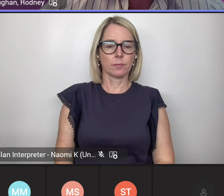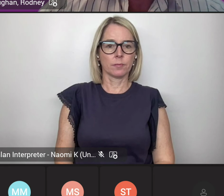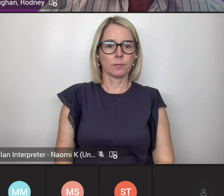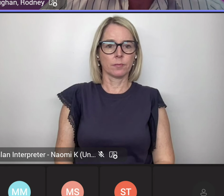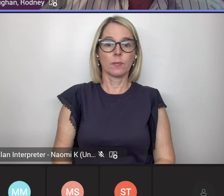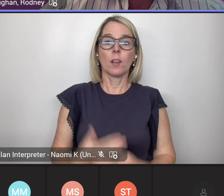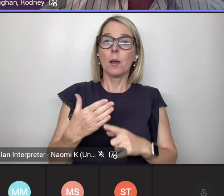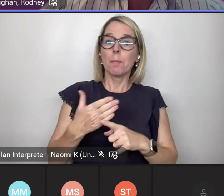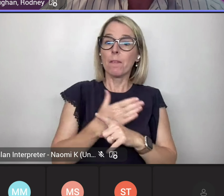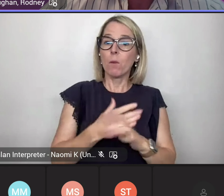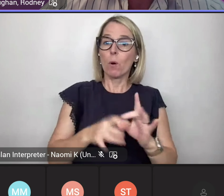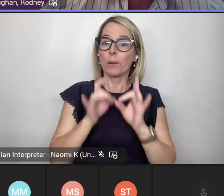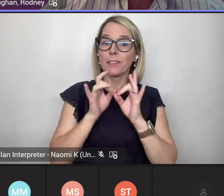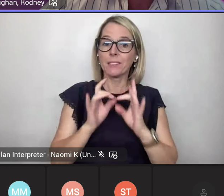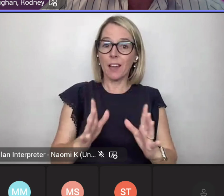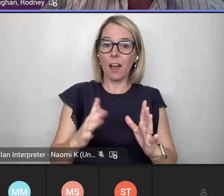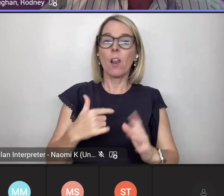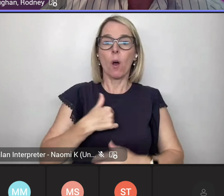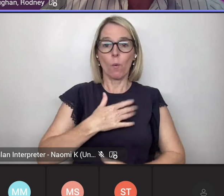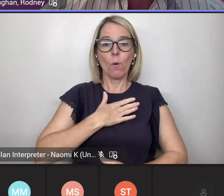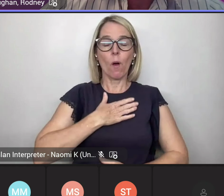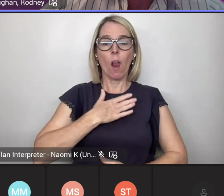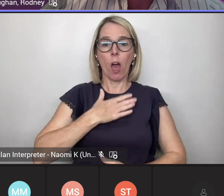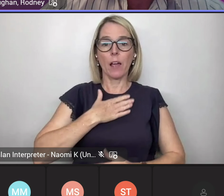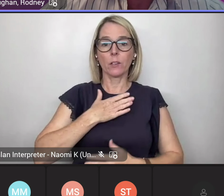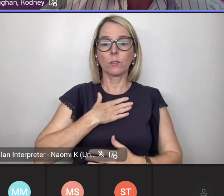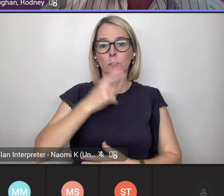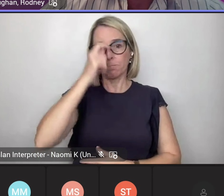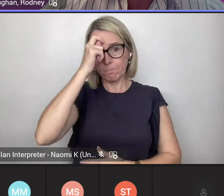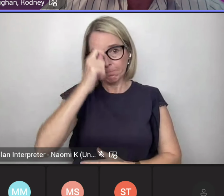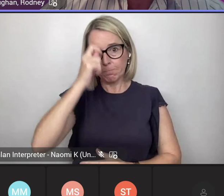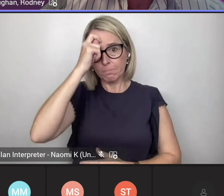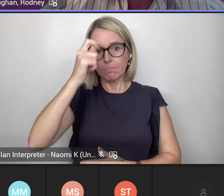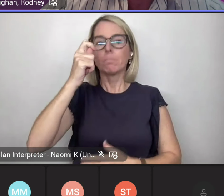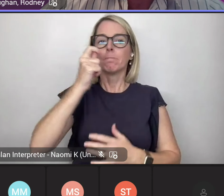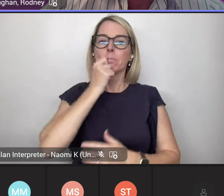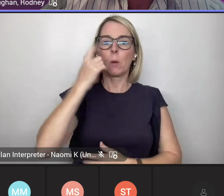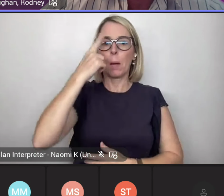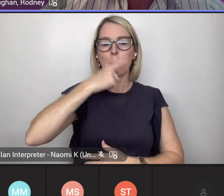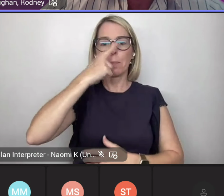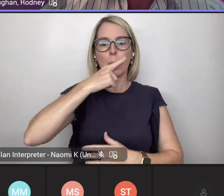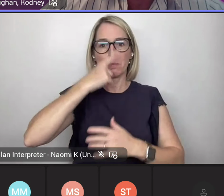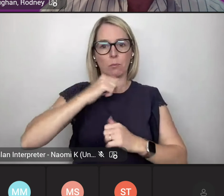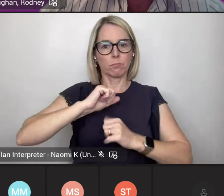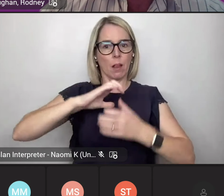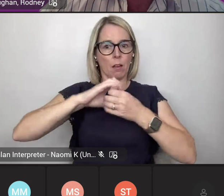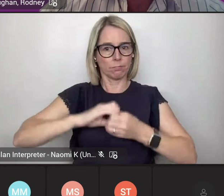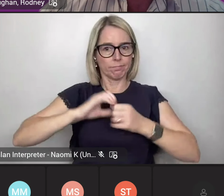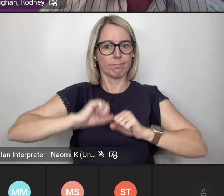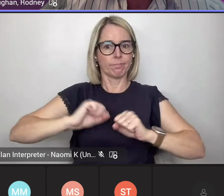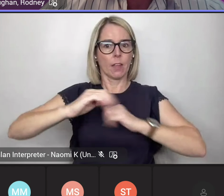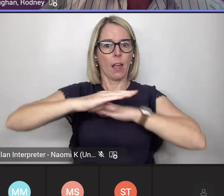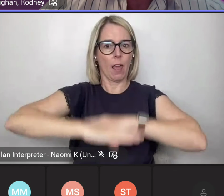Before we begin, I'd like to acknowledge the traditional owners and custodians of the country on which we meet